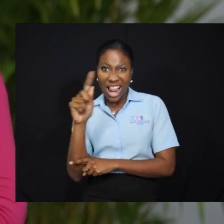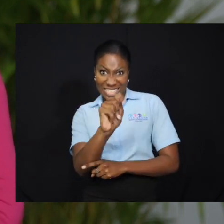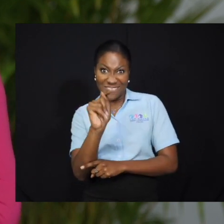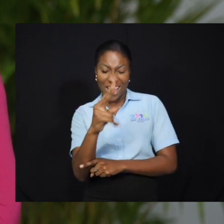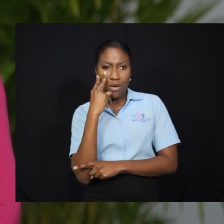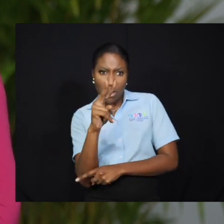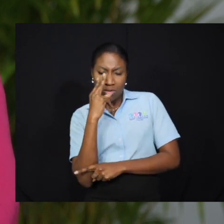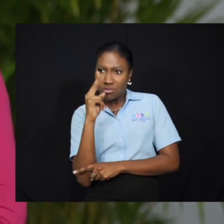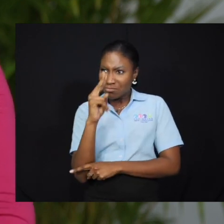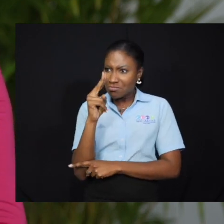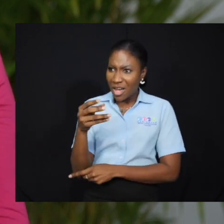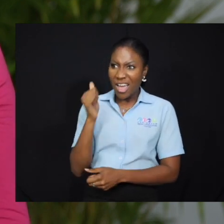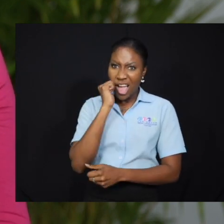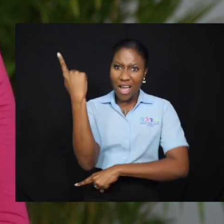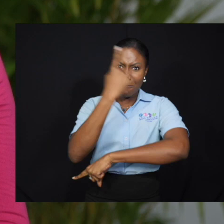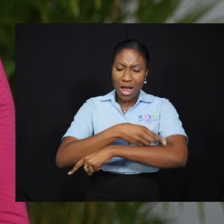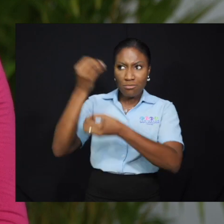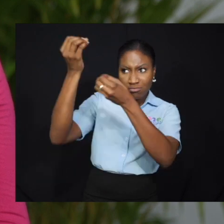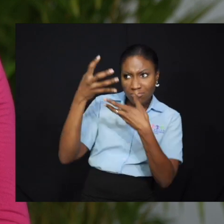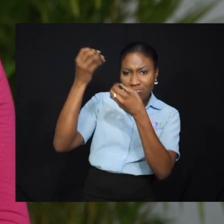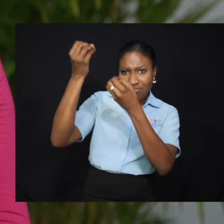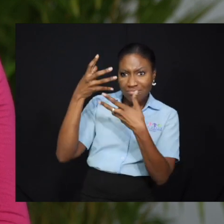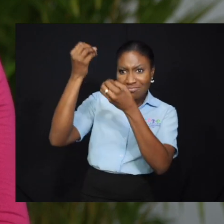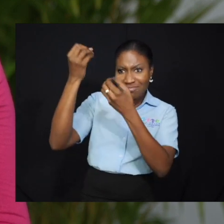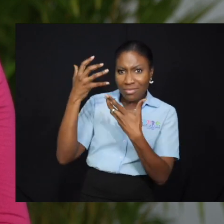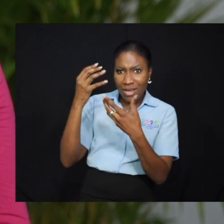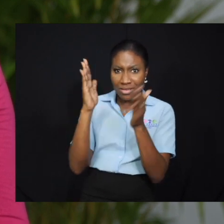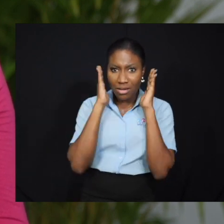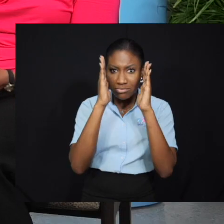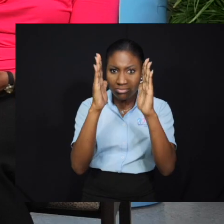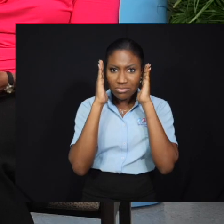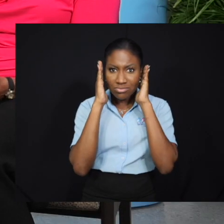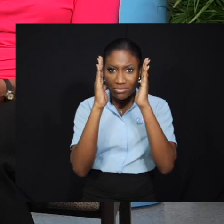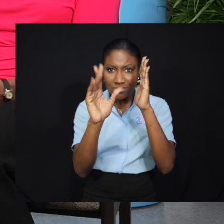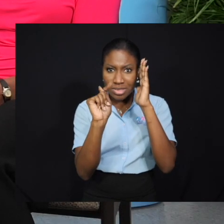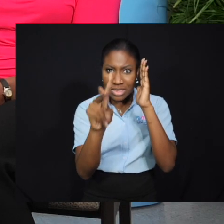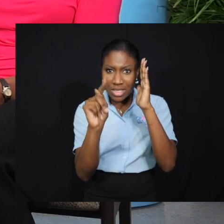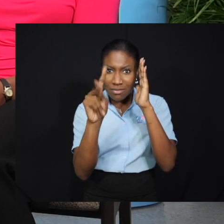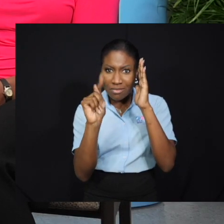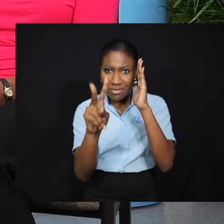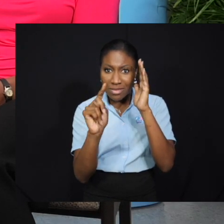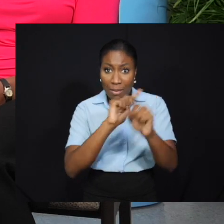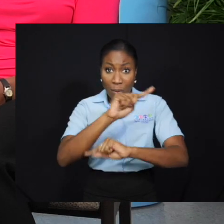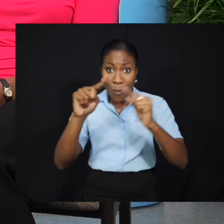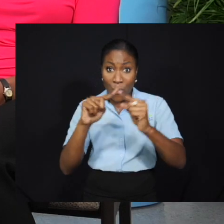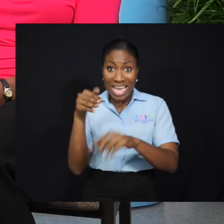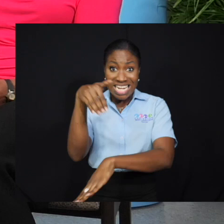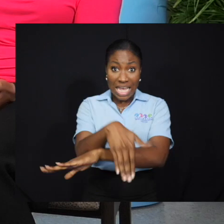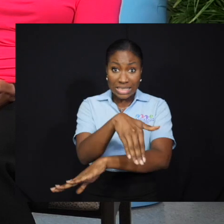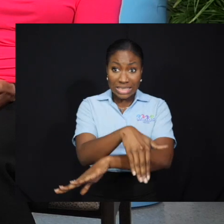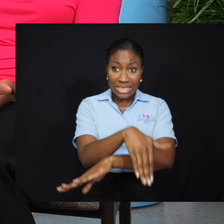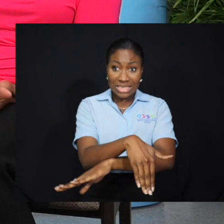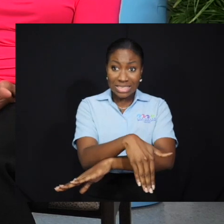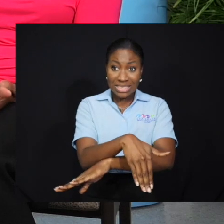daily updates from the local end. And they were like glued to this TV, listening. But when nighttime came,